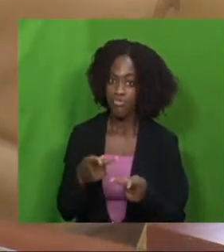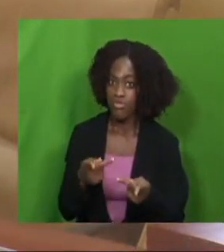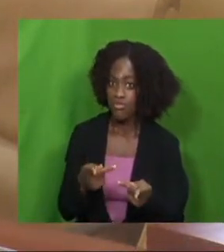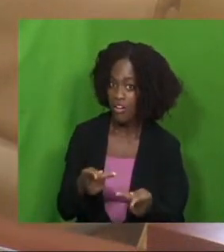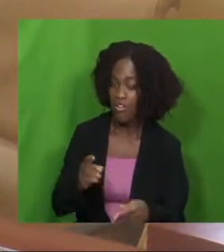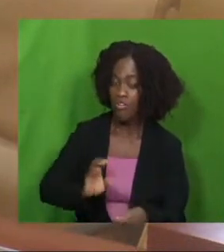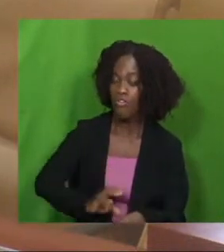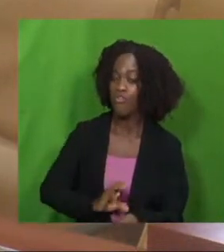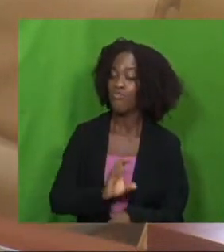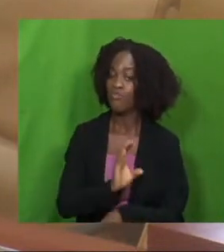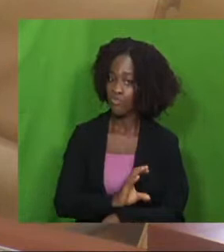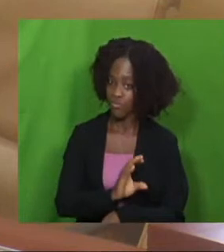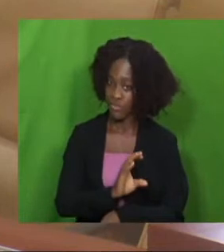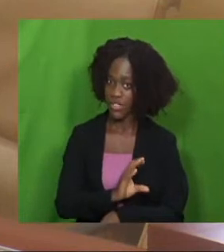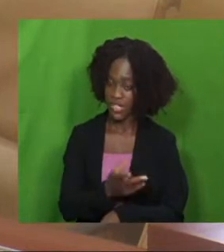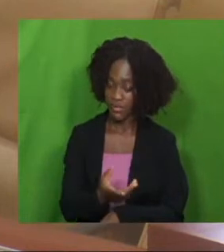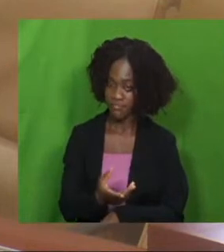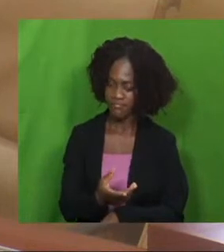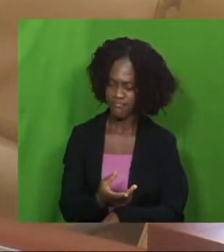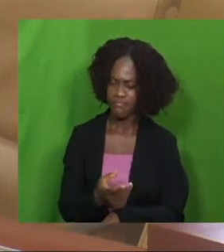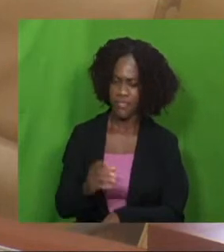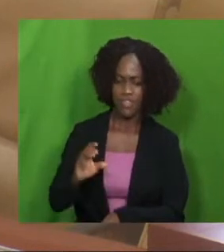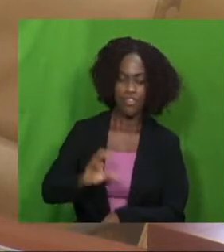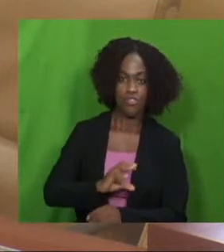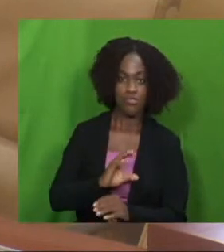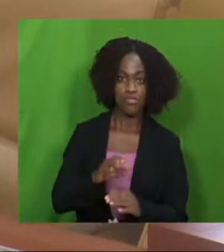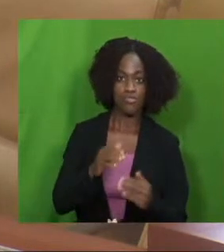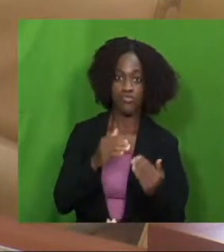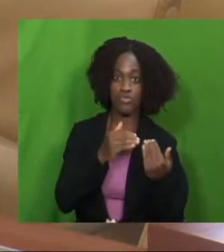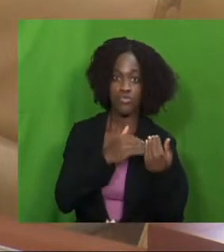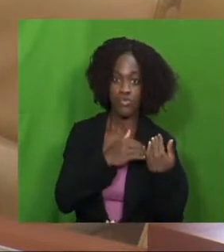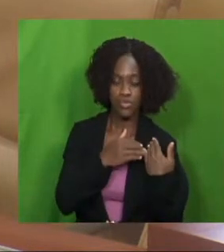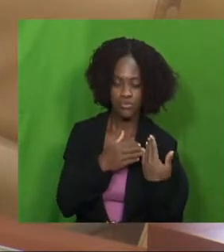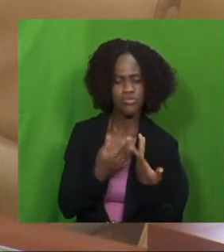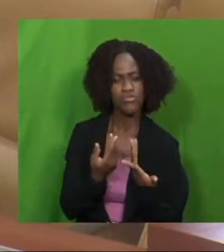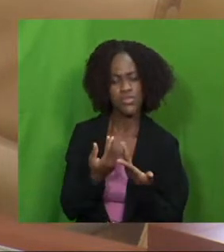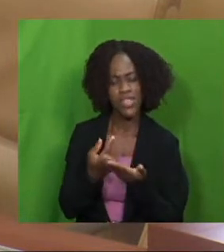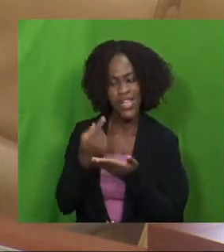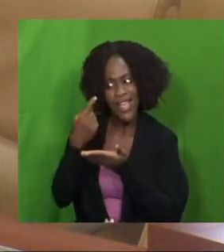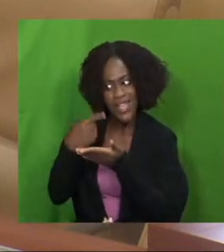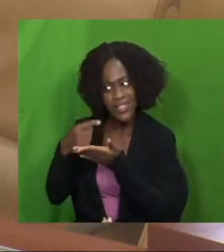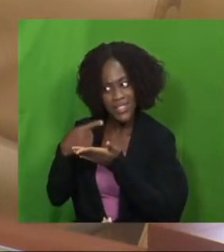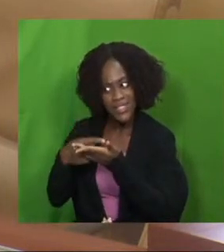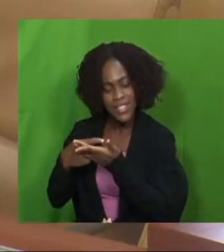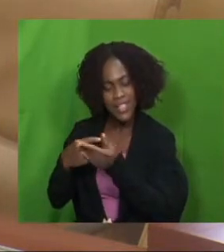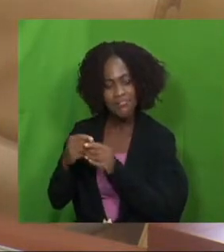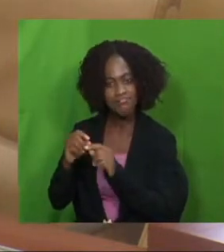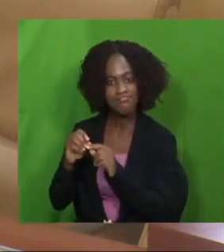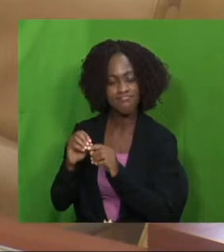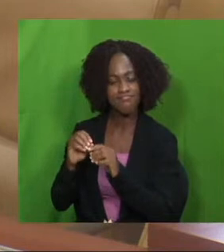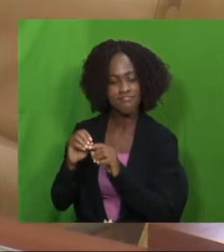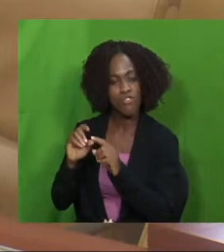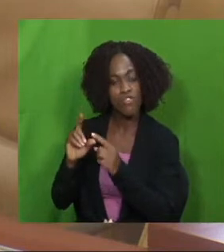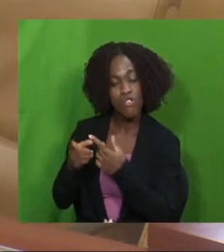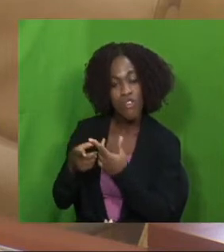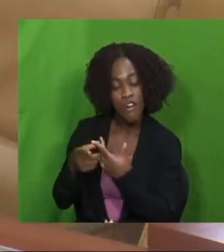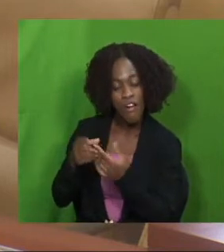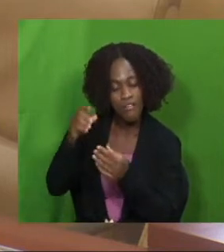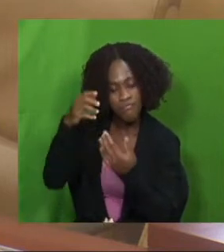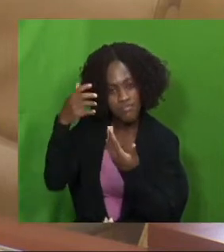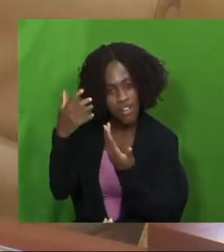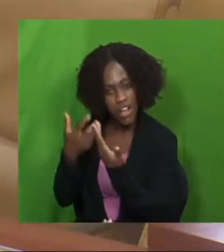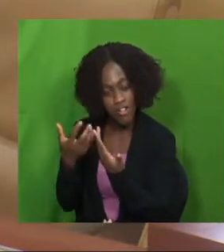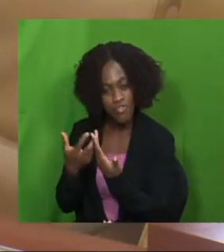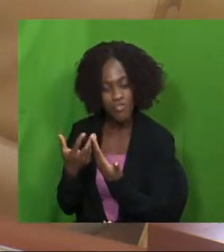The committee was tasked to look at the commercial agreement of the entire scope of work, which totaled